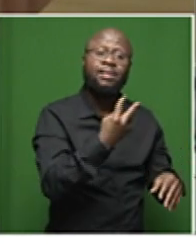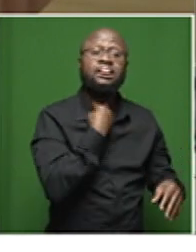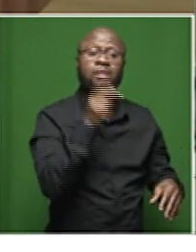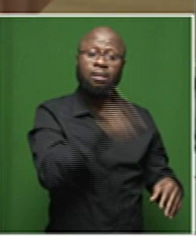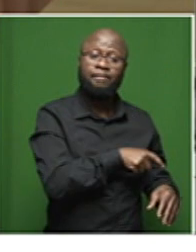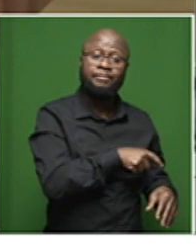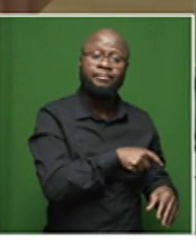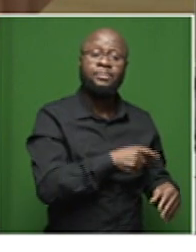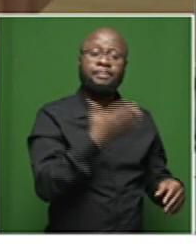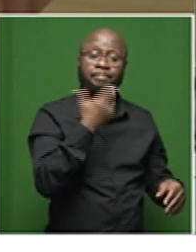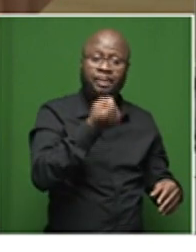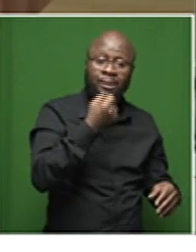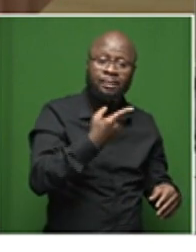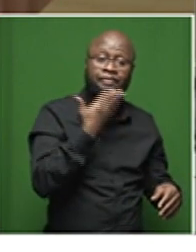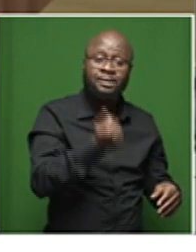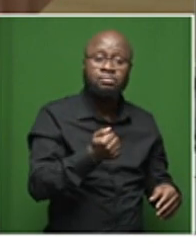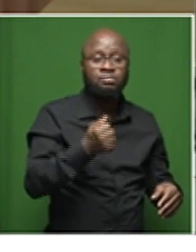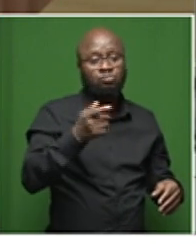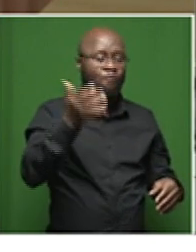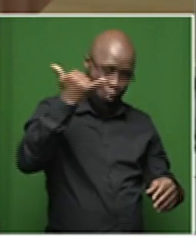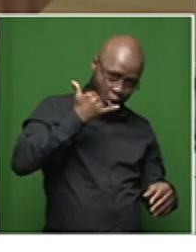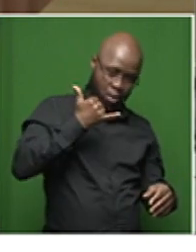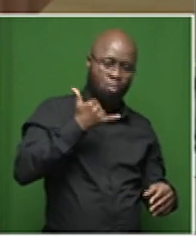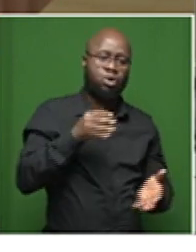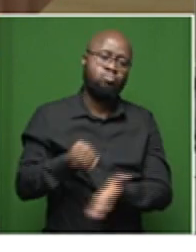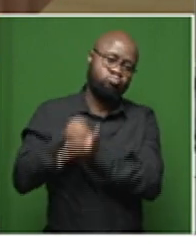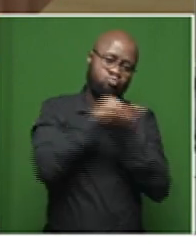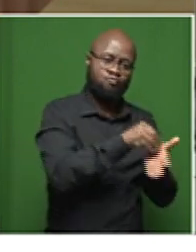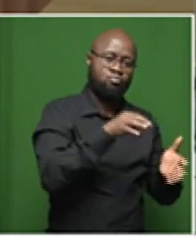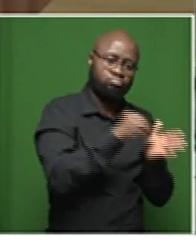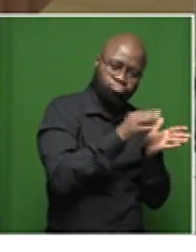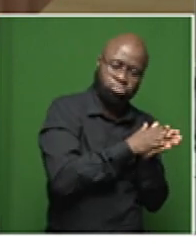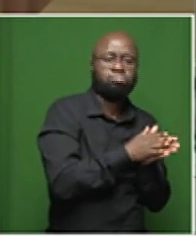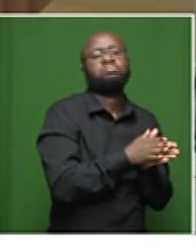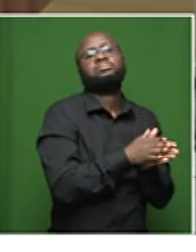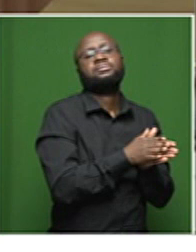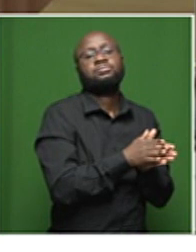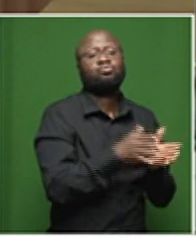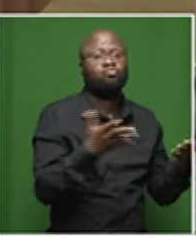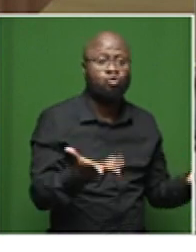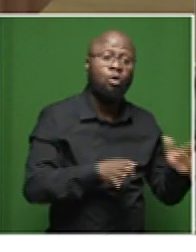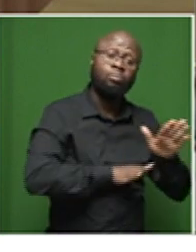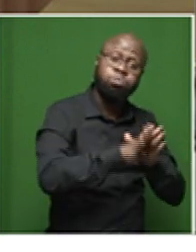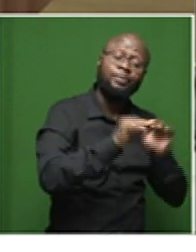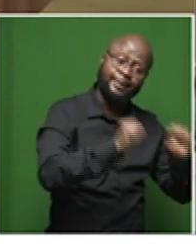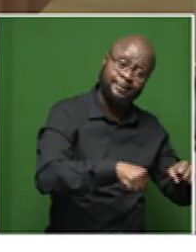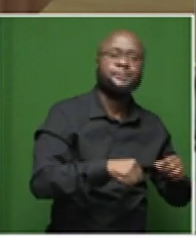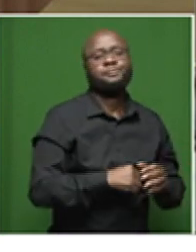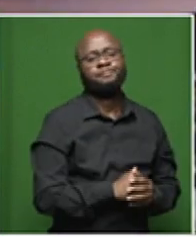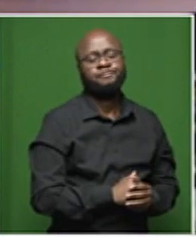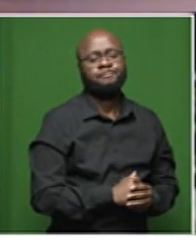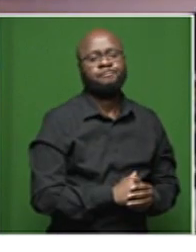they call so that we can rebook them for the next visit. So it's improving.